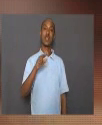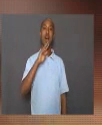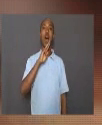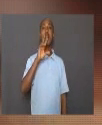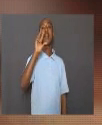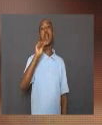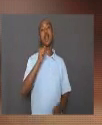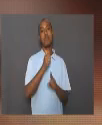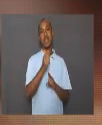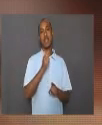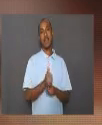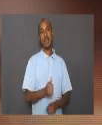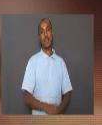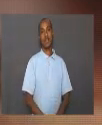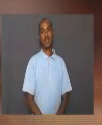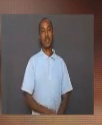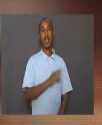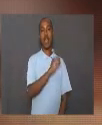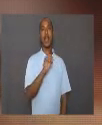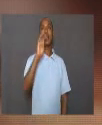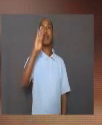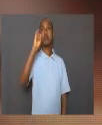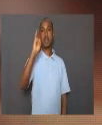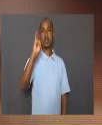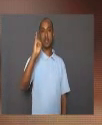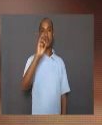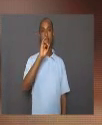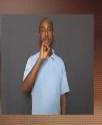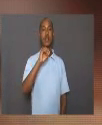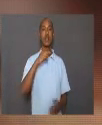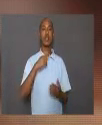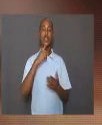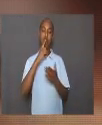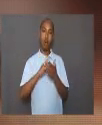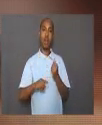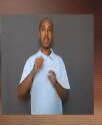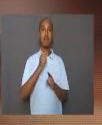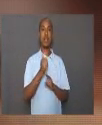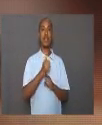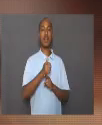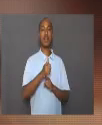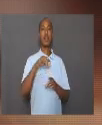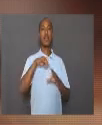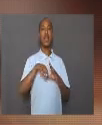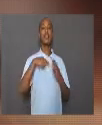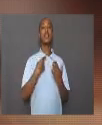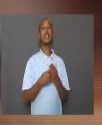are non-metals, and that bismuth is the only metal in this group.